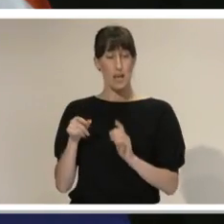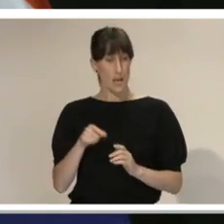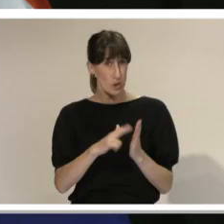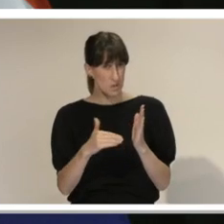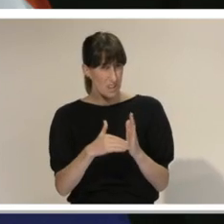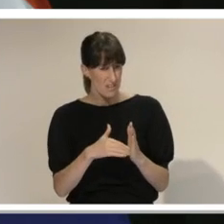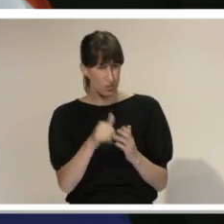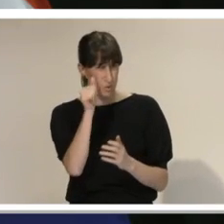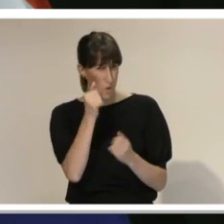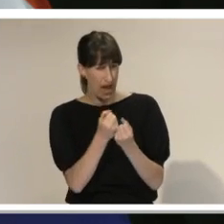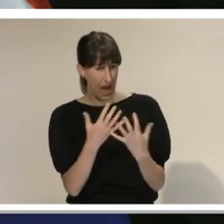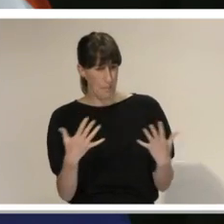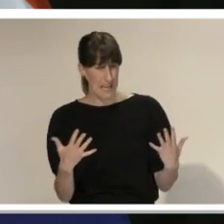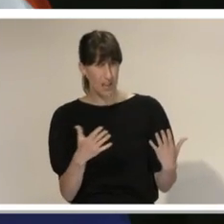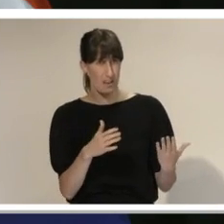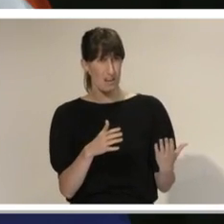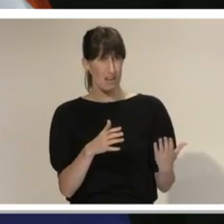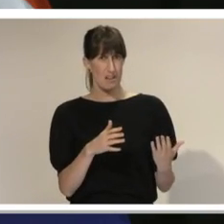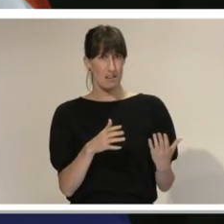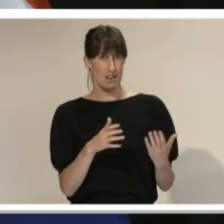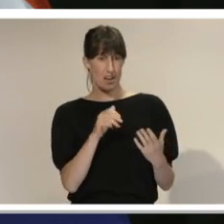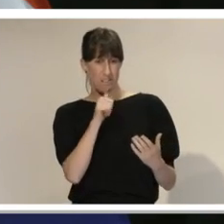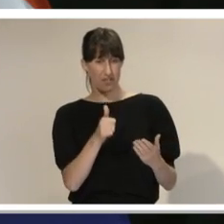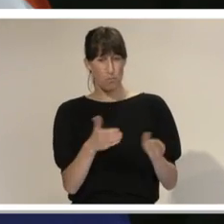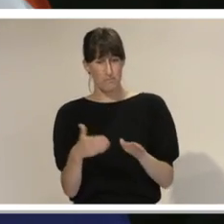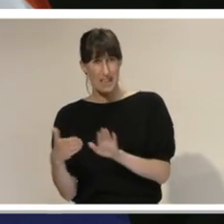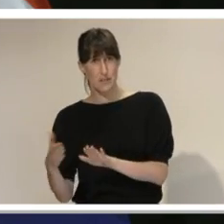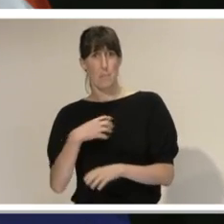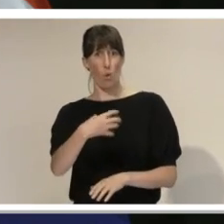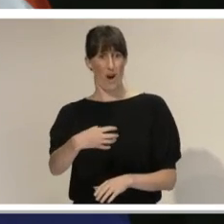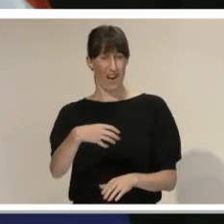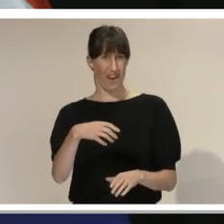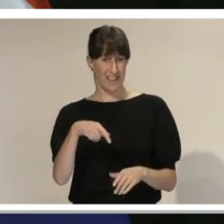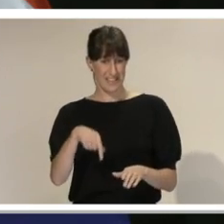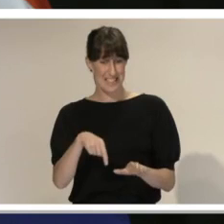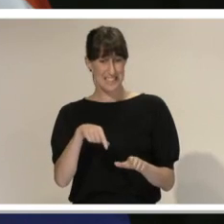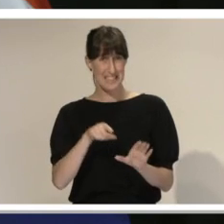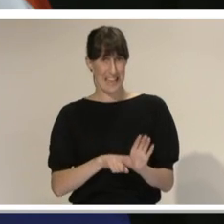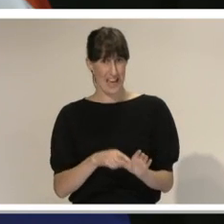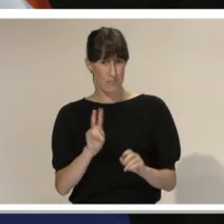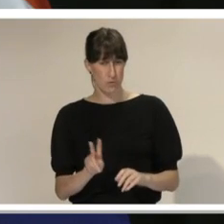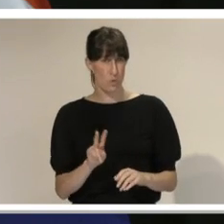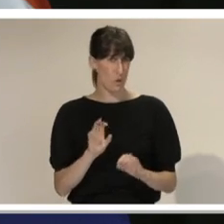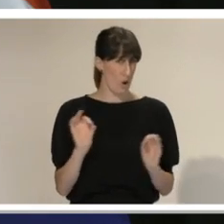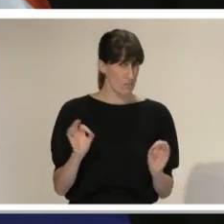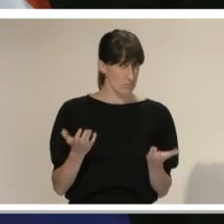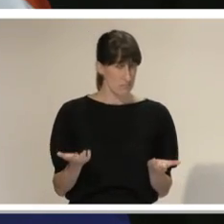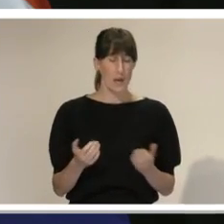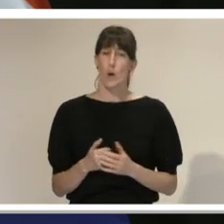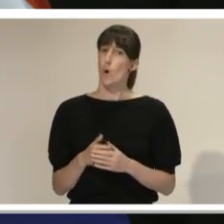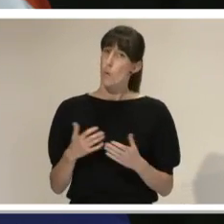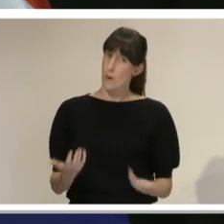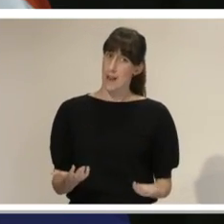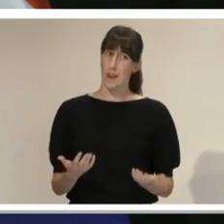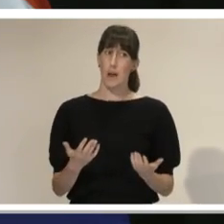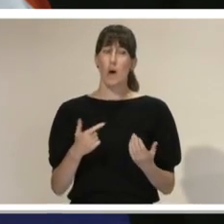want to look at all-cause mortality during the period, because we also know some people have delayed seeking care, and we'll want to make sure that there